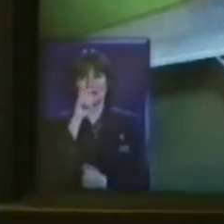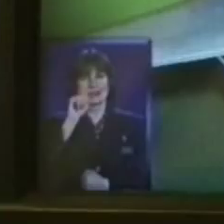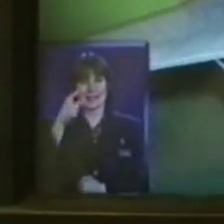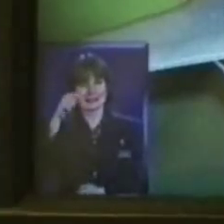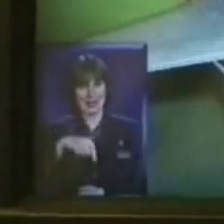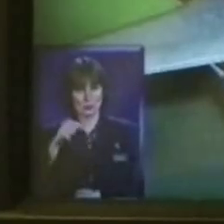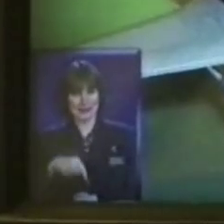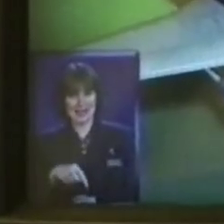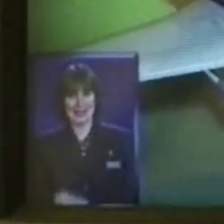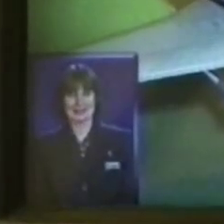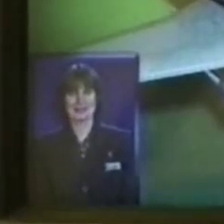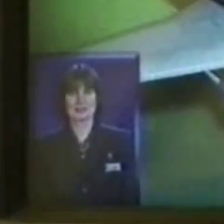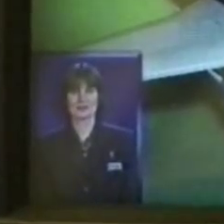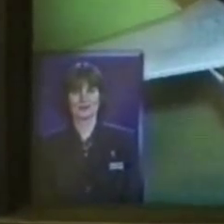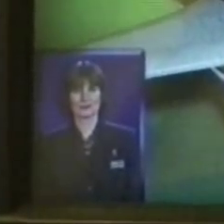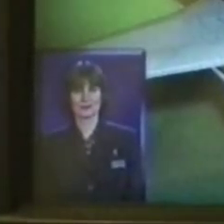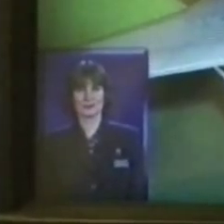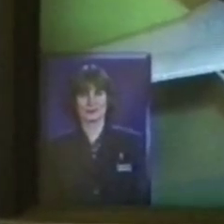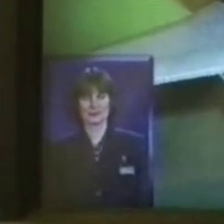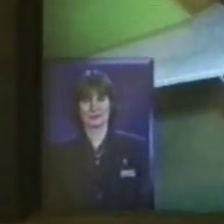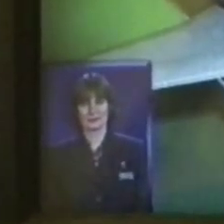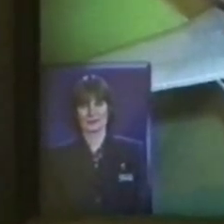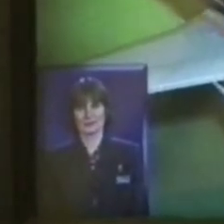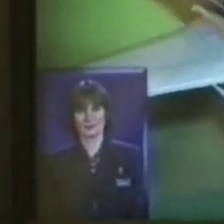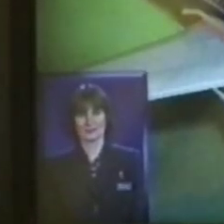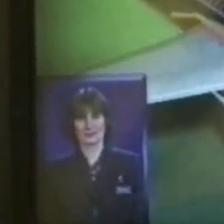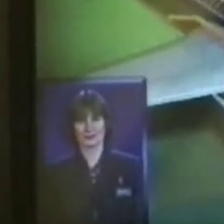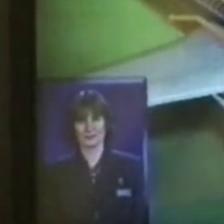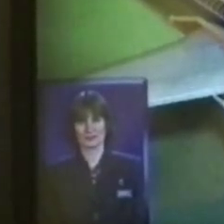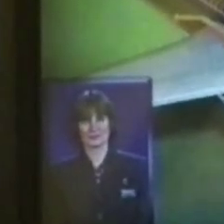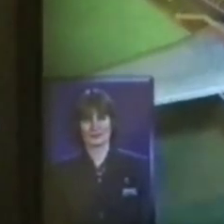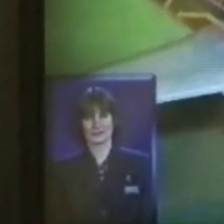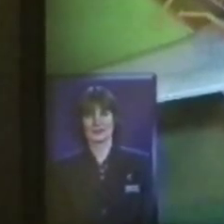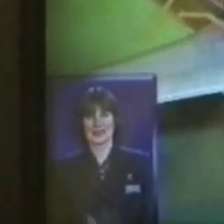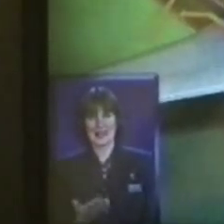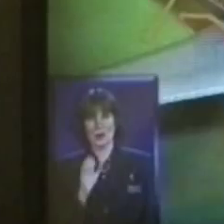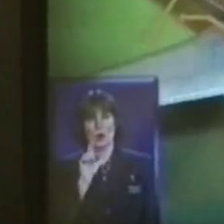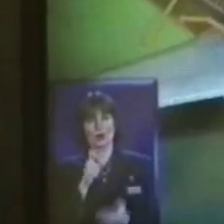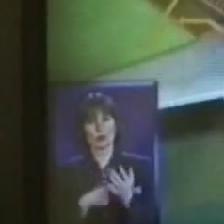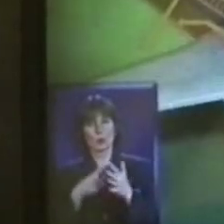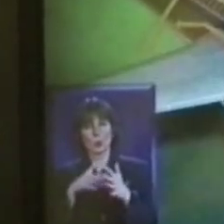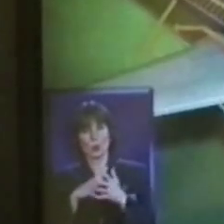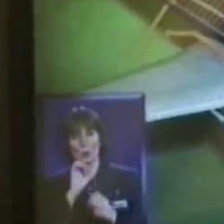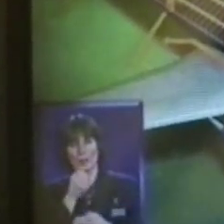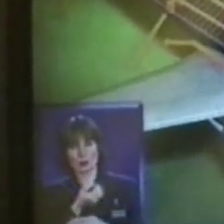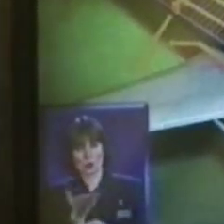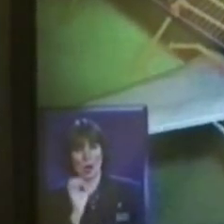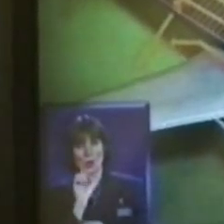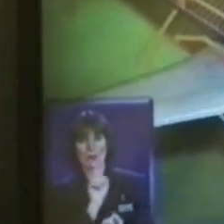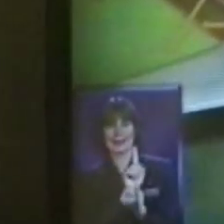On the main deck, there are two exits at the rear of the first-class cabin and two at the front and rear of each other cabin section.